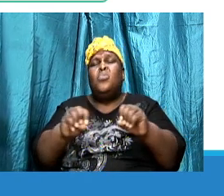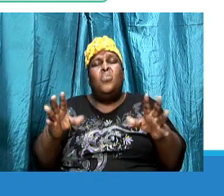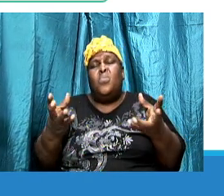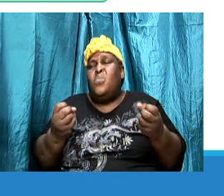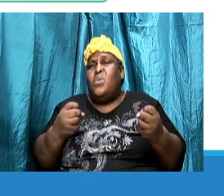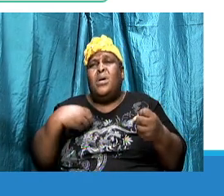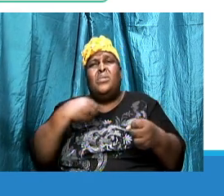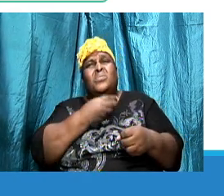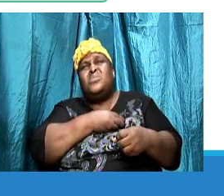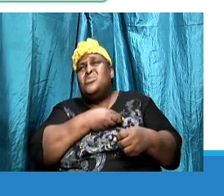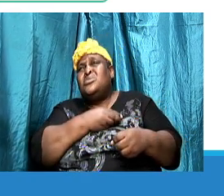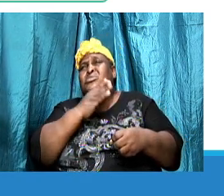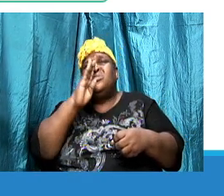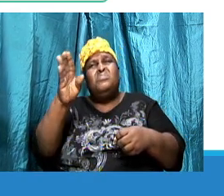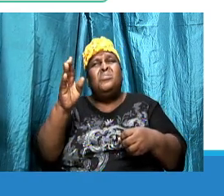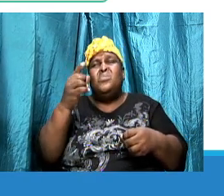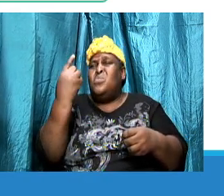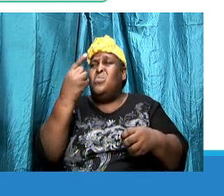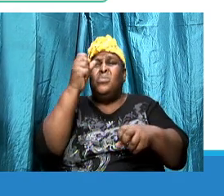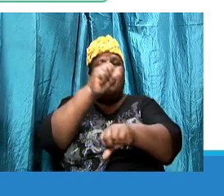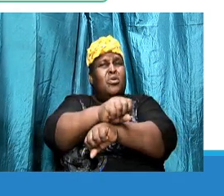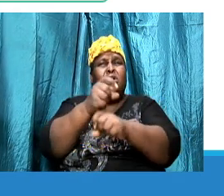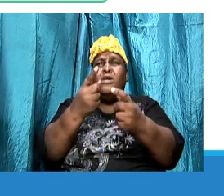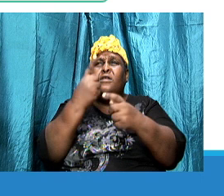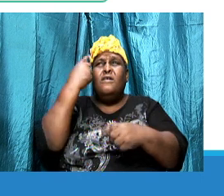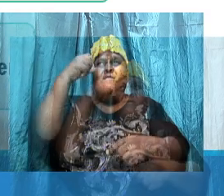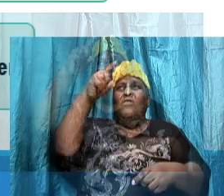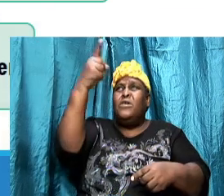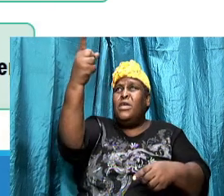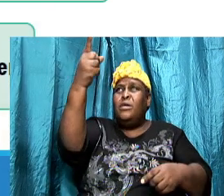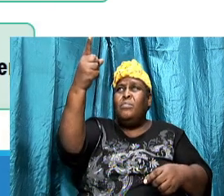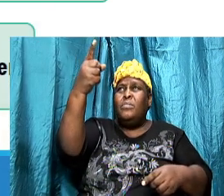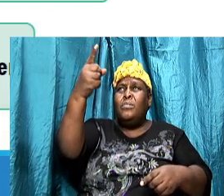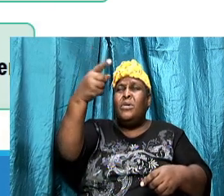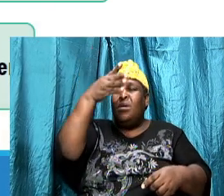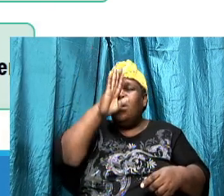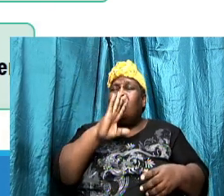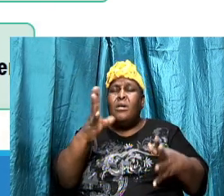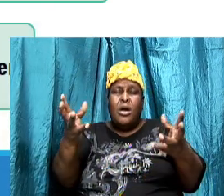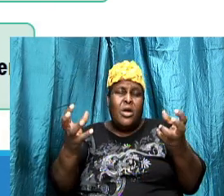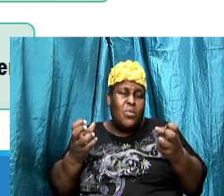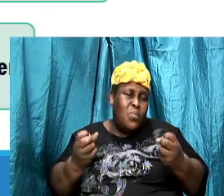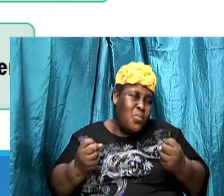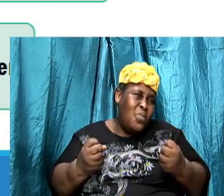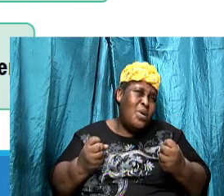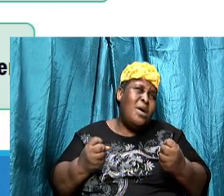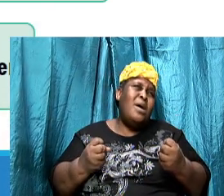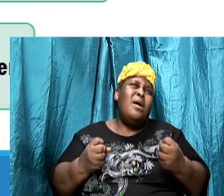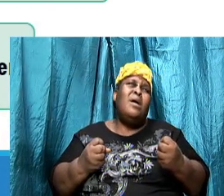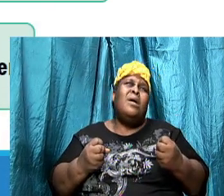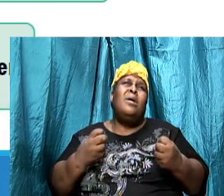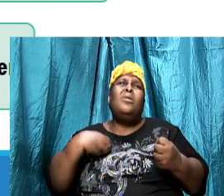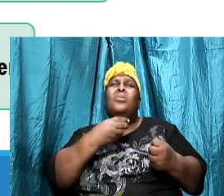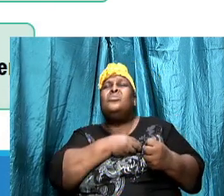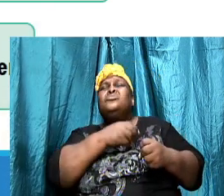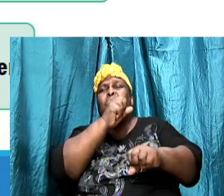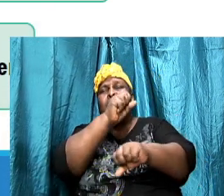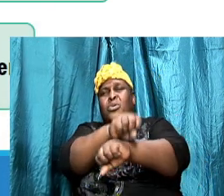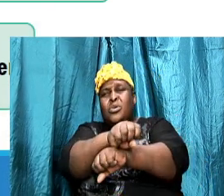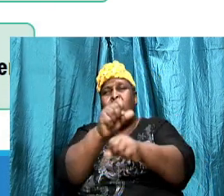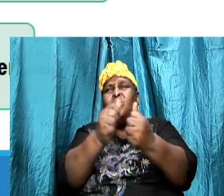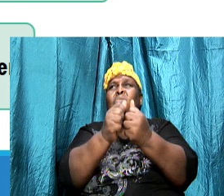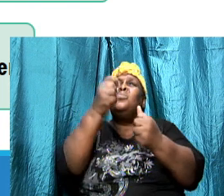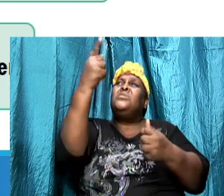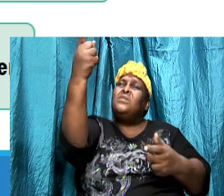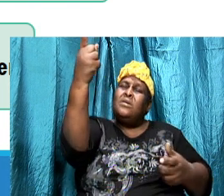only working for Him. God wants us to actually work with Him.